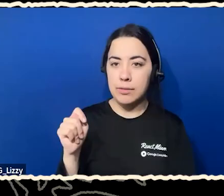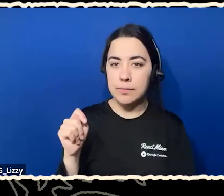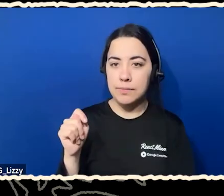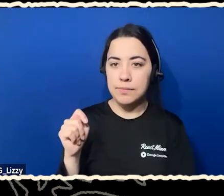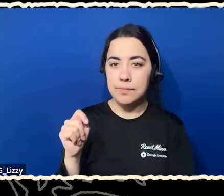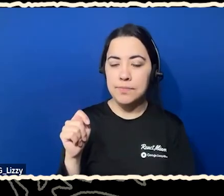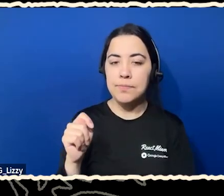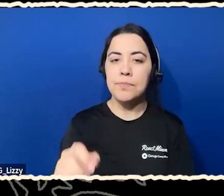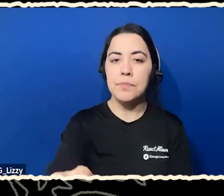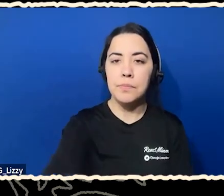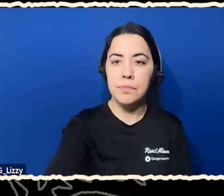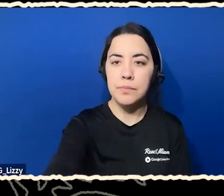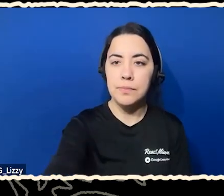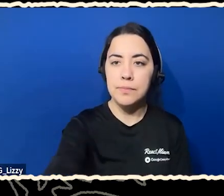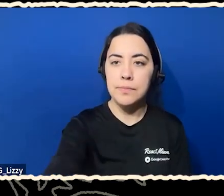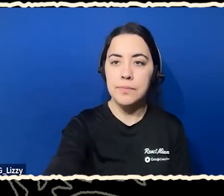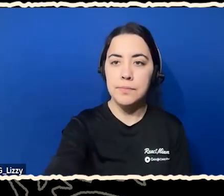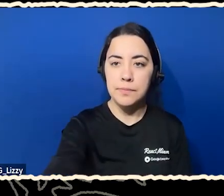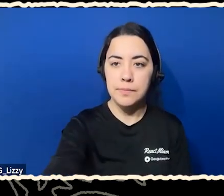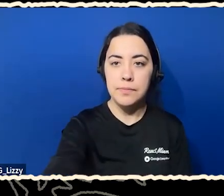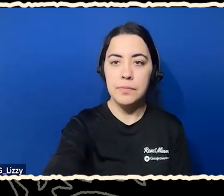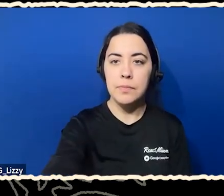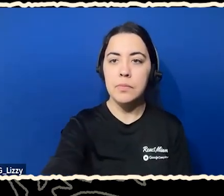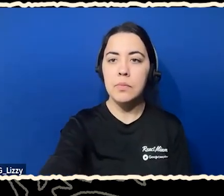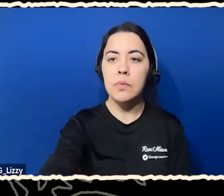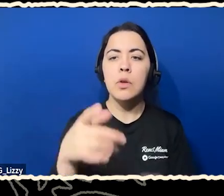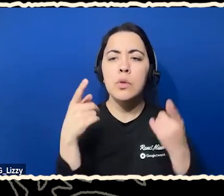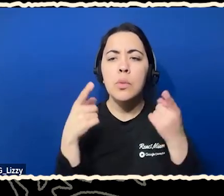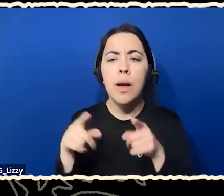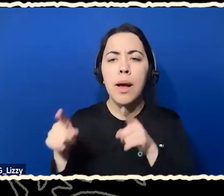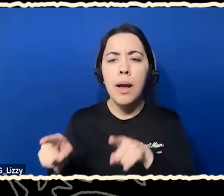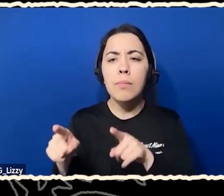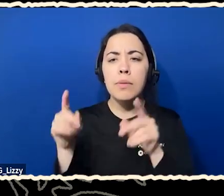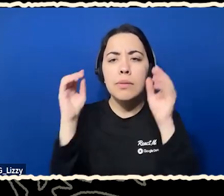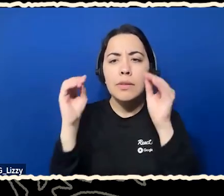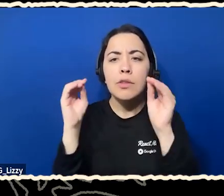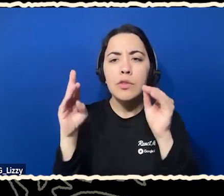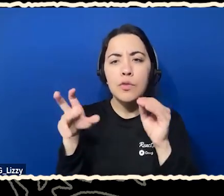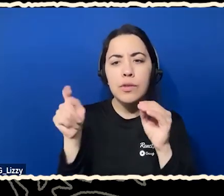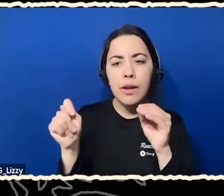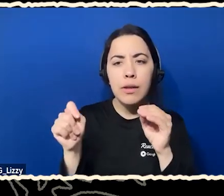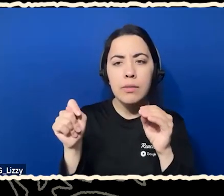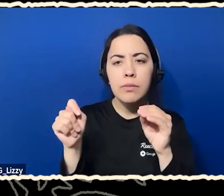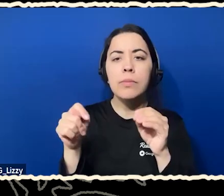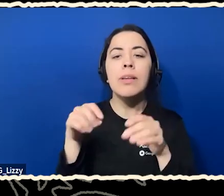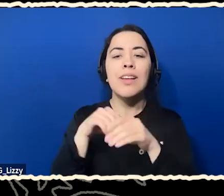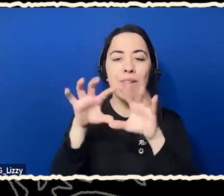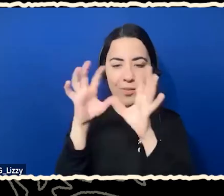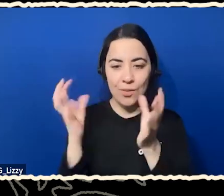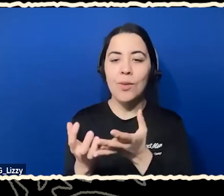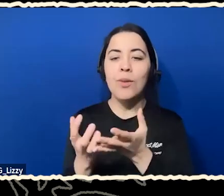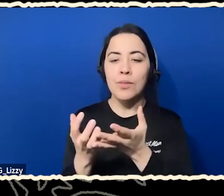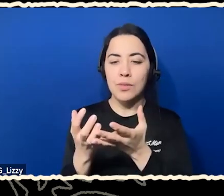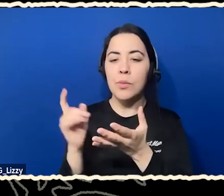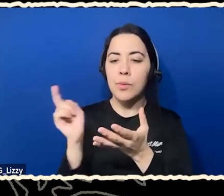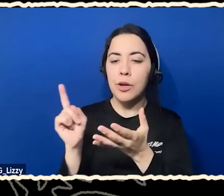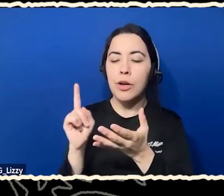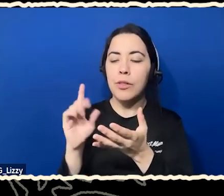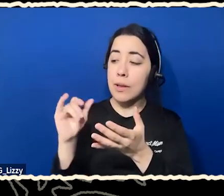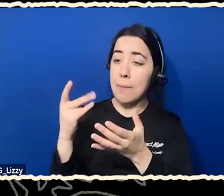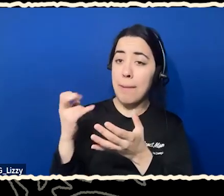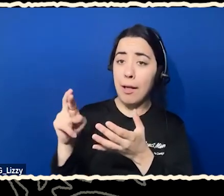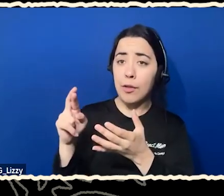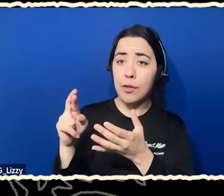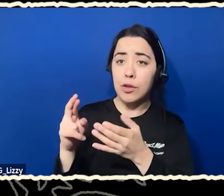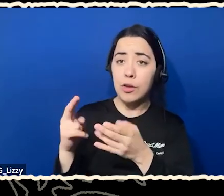So what happens to teaching React in a world where the compiler actually becomes commonly